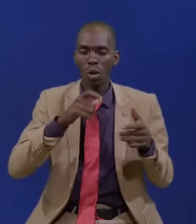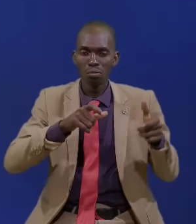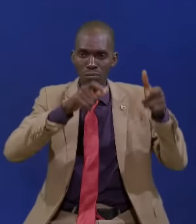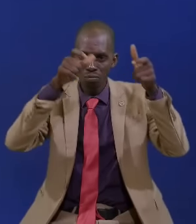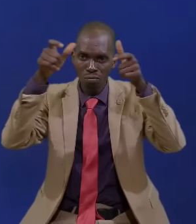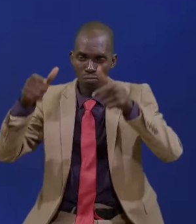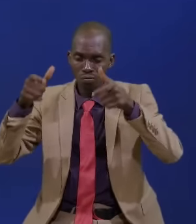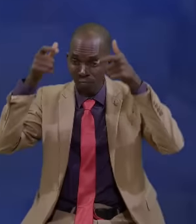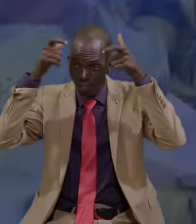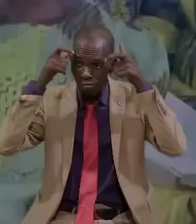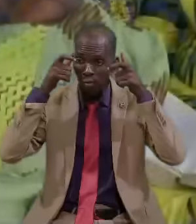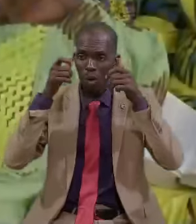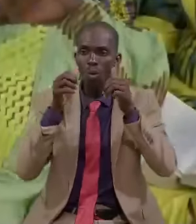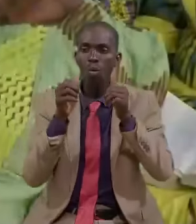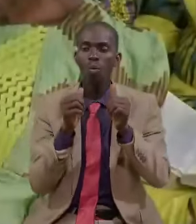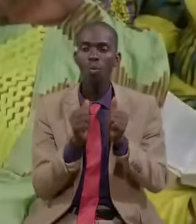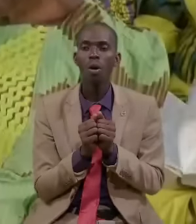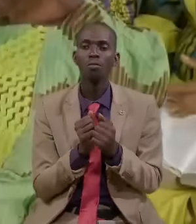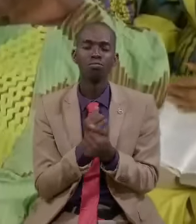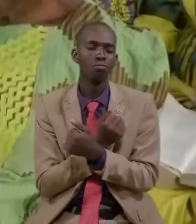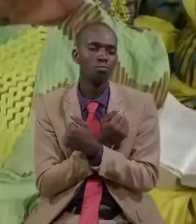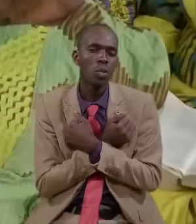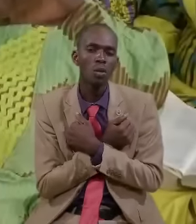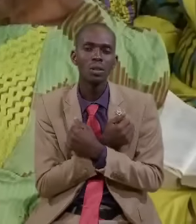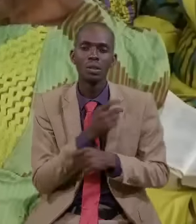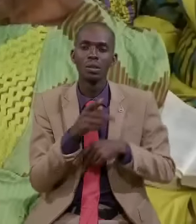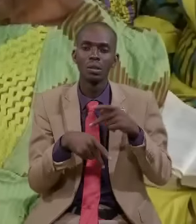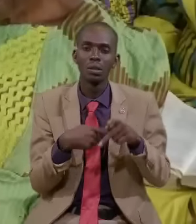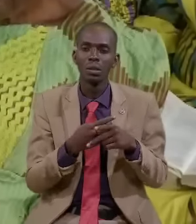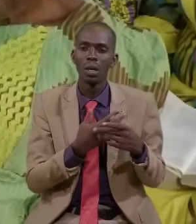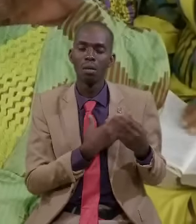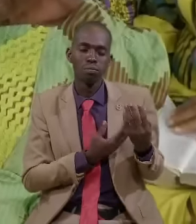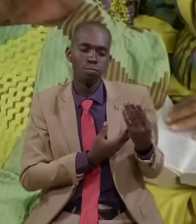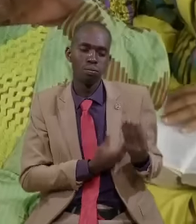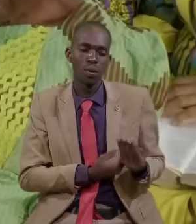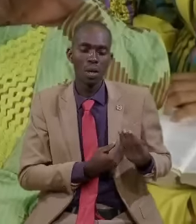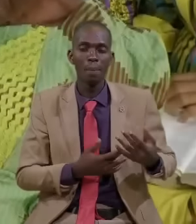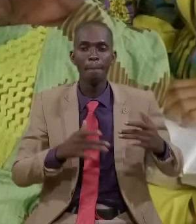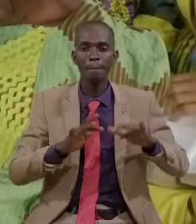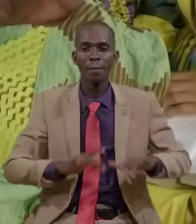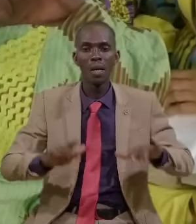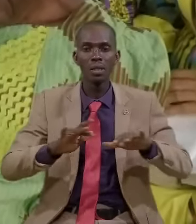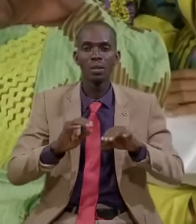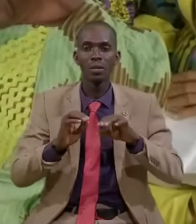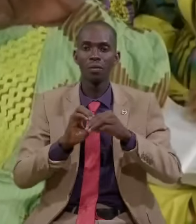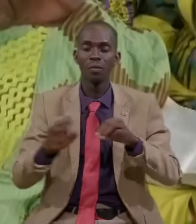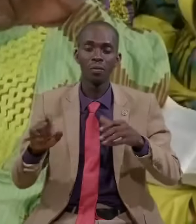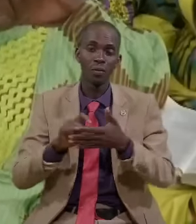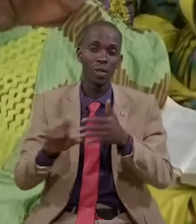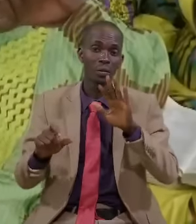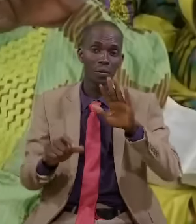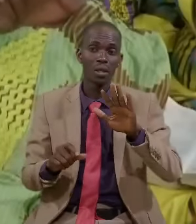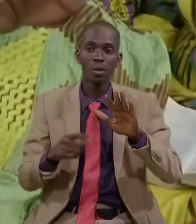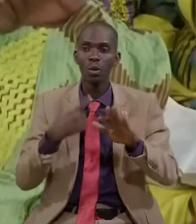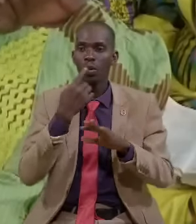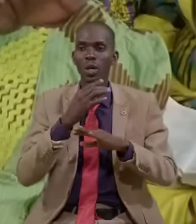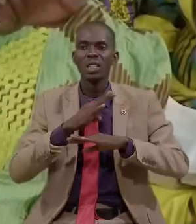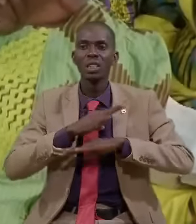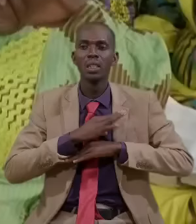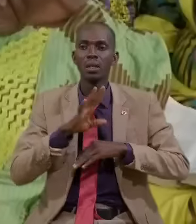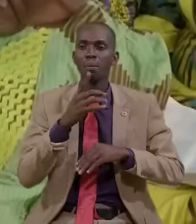with loving kindness and tender mercies. Look at verse 5, who satisfies thy mouth with